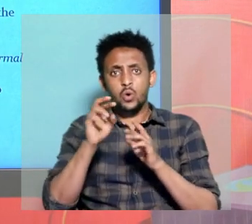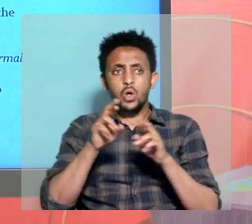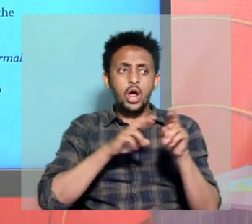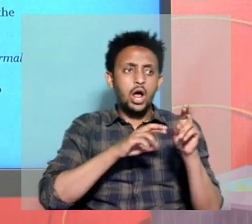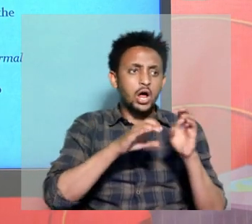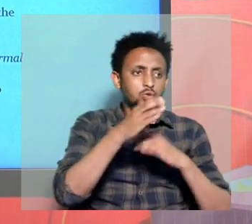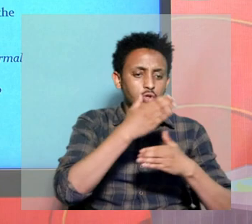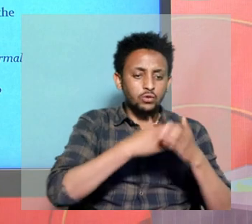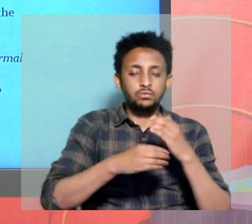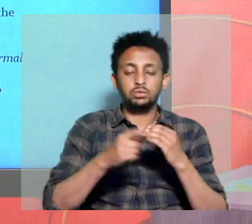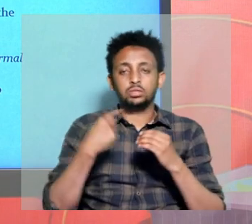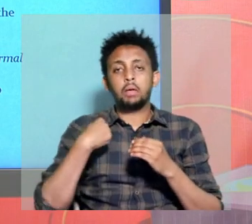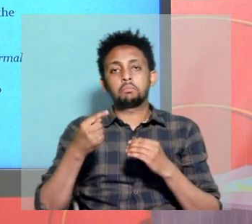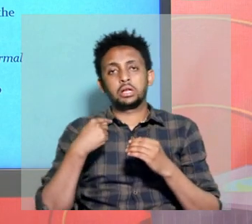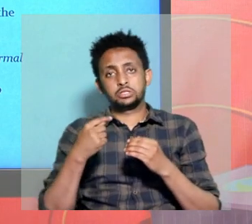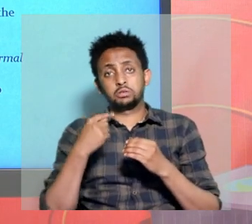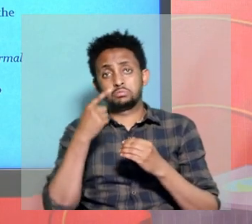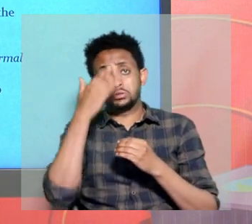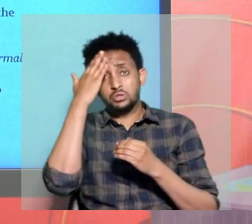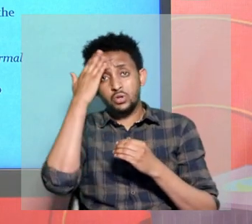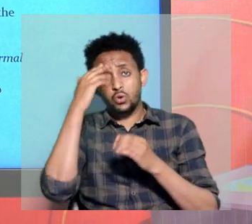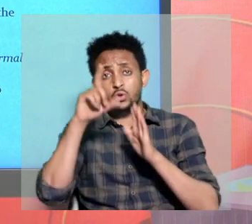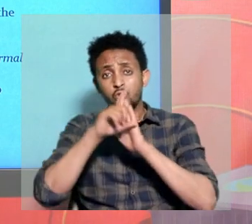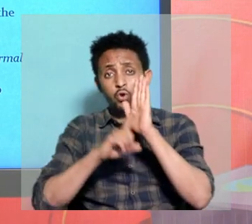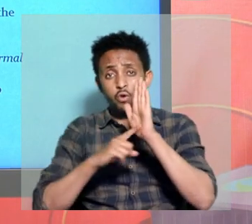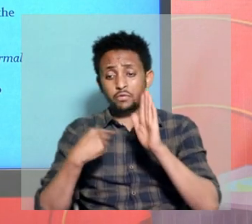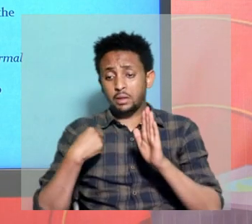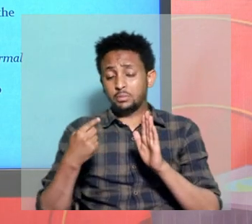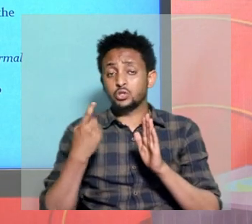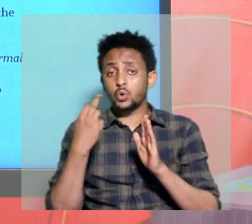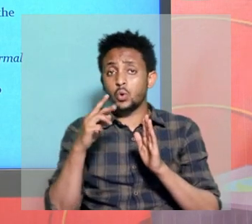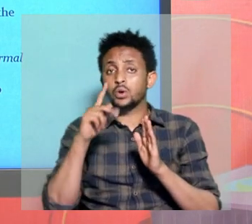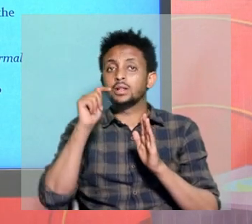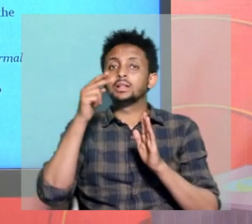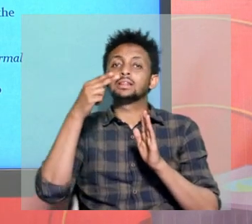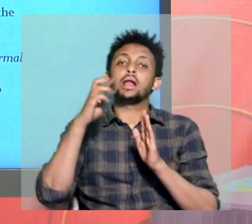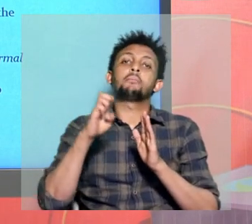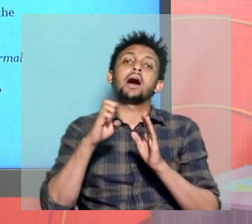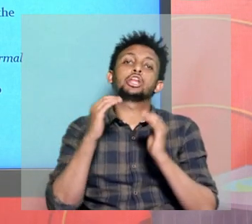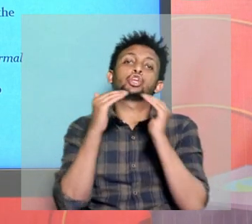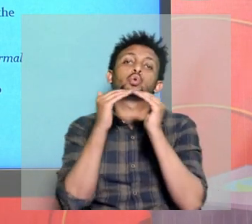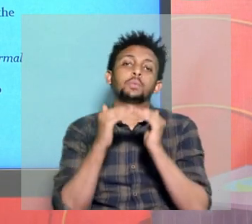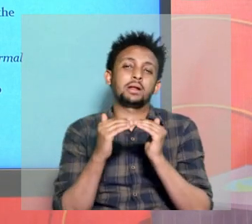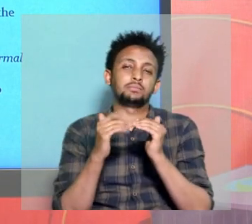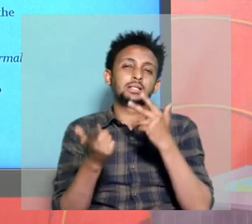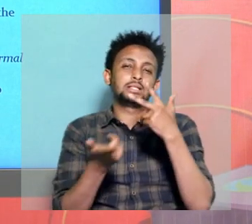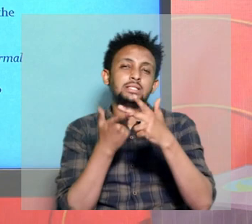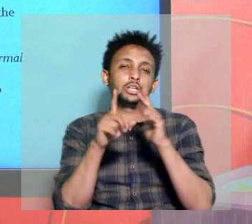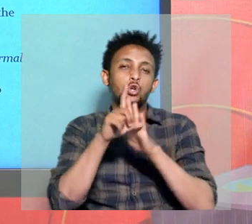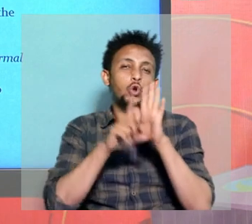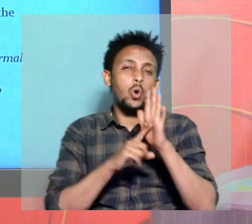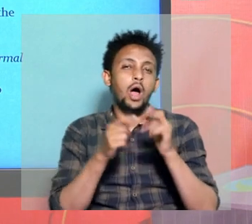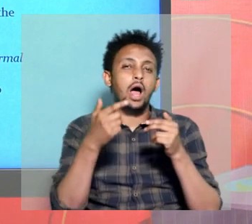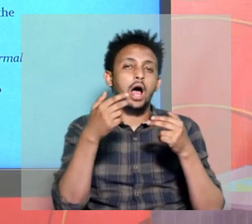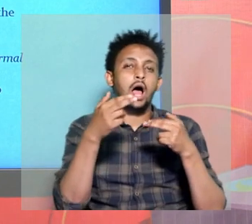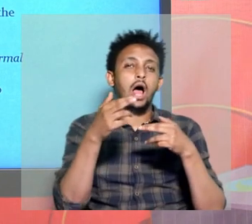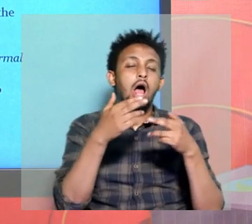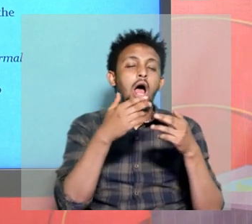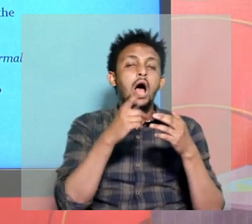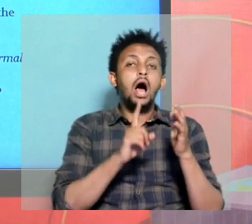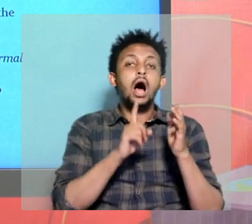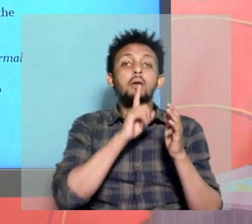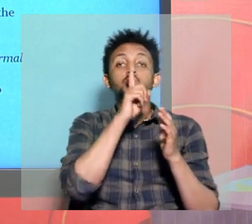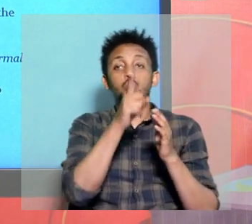associated with that of temperature. It's sometimes known to be the law of temperature or thermal equilibrium. Third law is associated with that of absolute